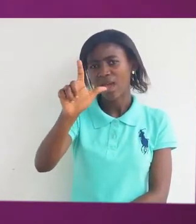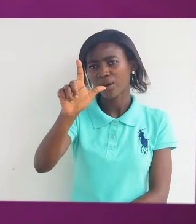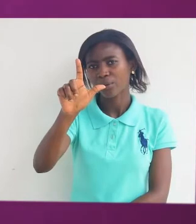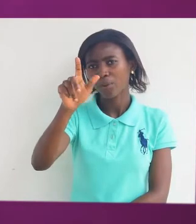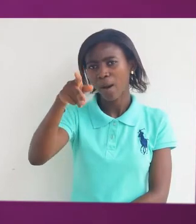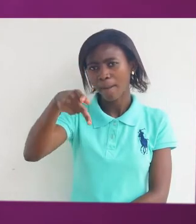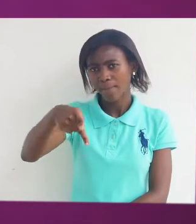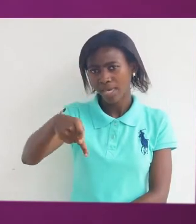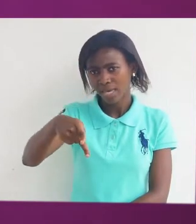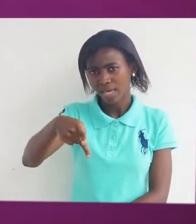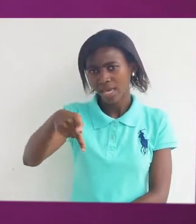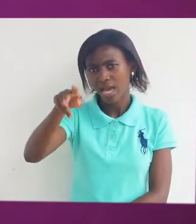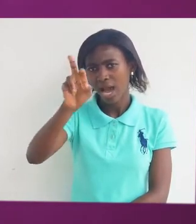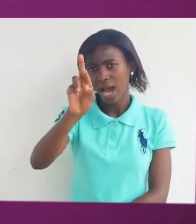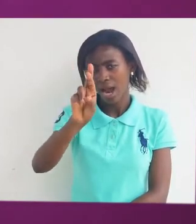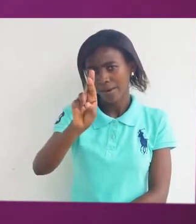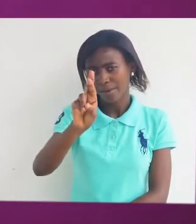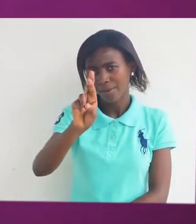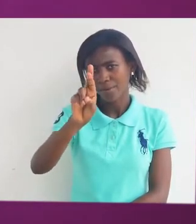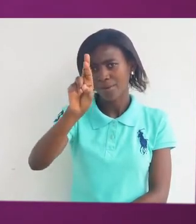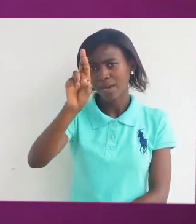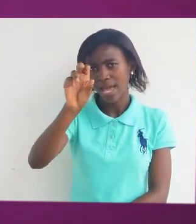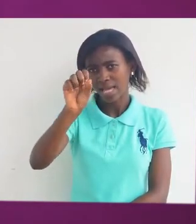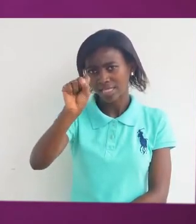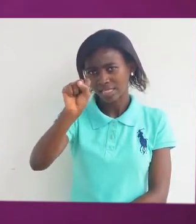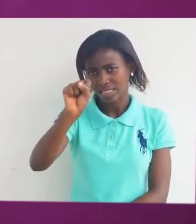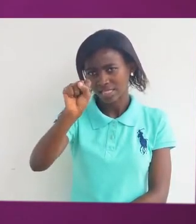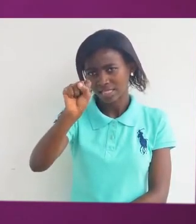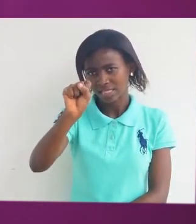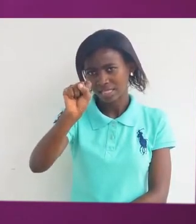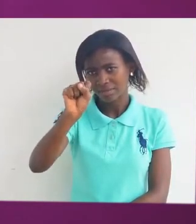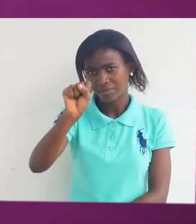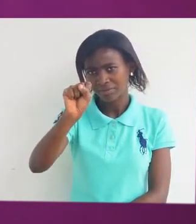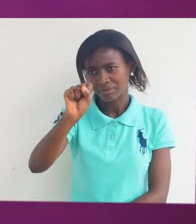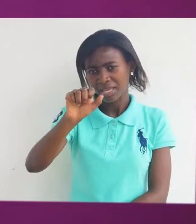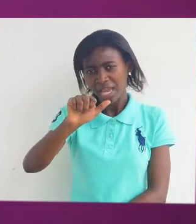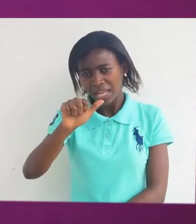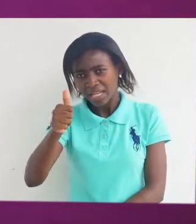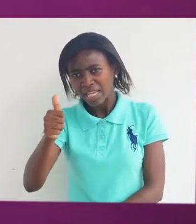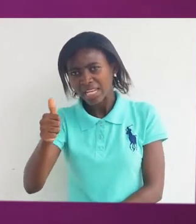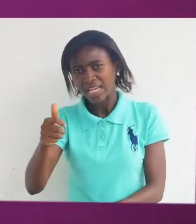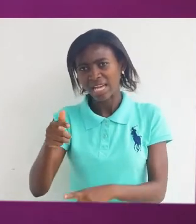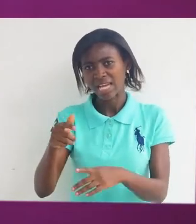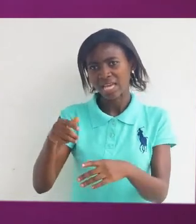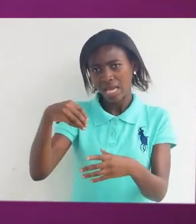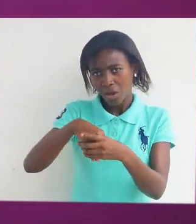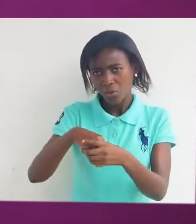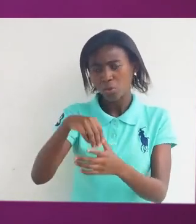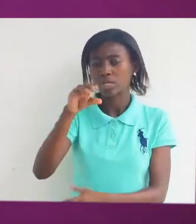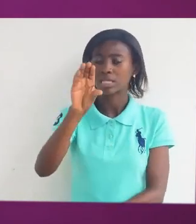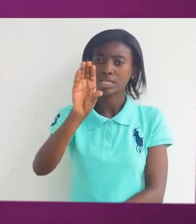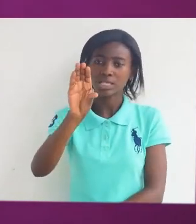L, P, R, S, while the full letter forms